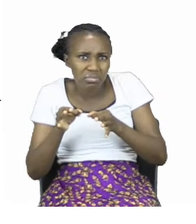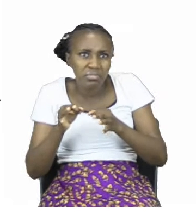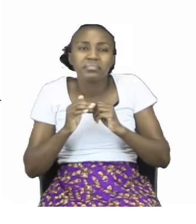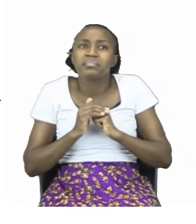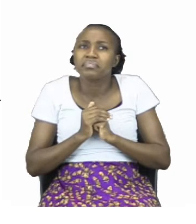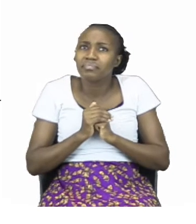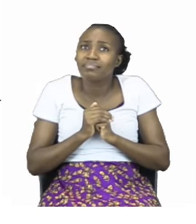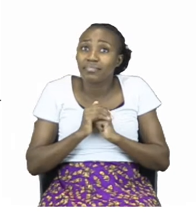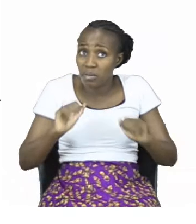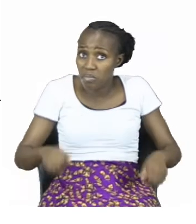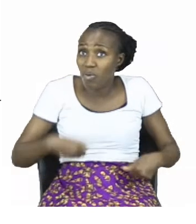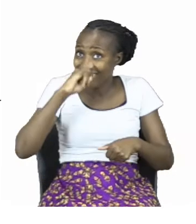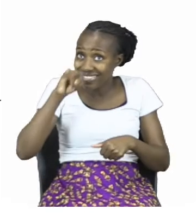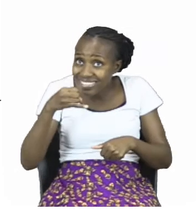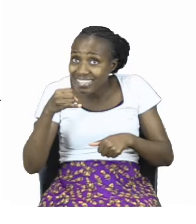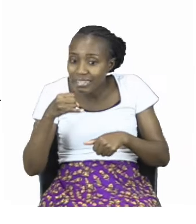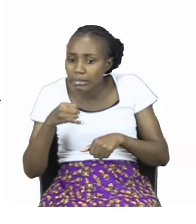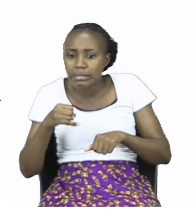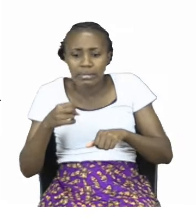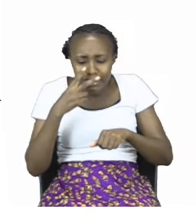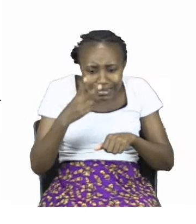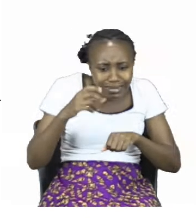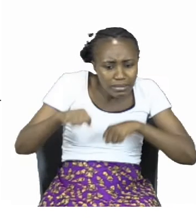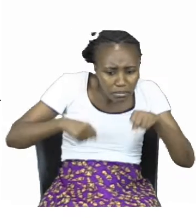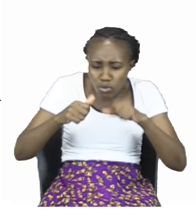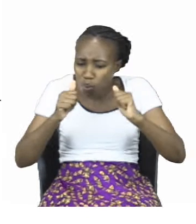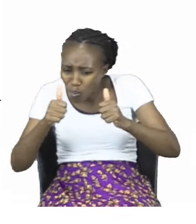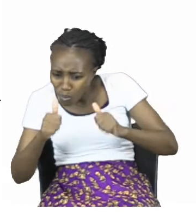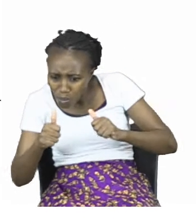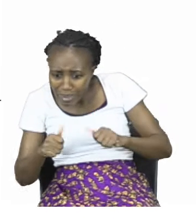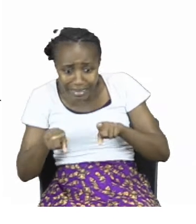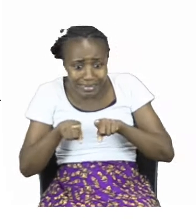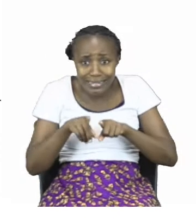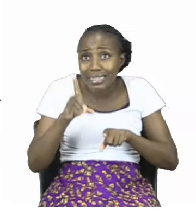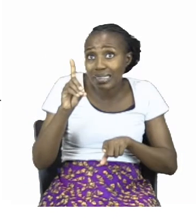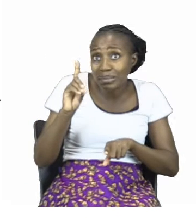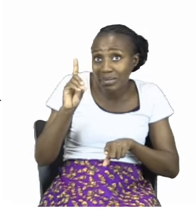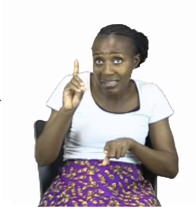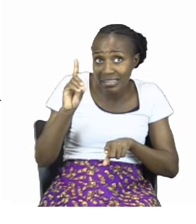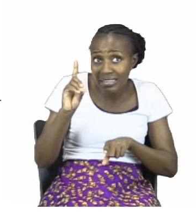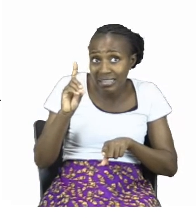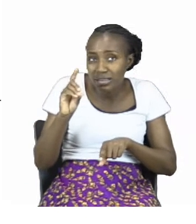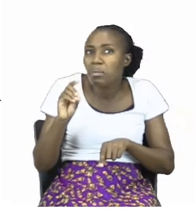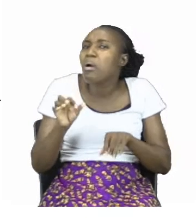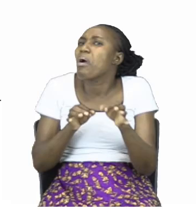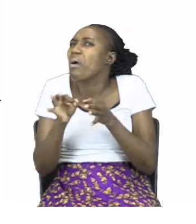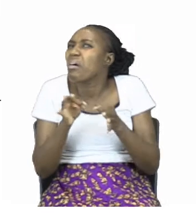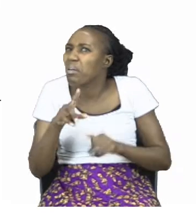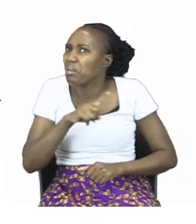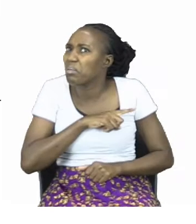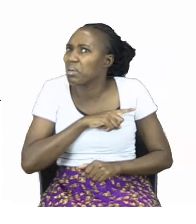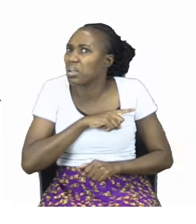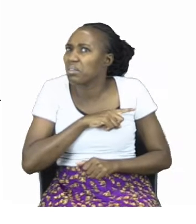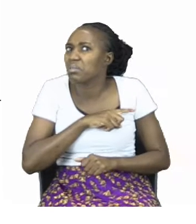Should Jack have checked his bicycle like David did? Motivate your